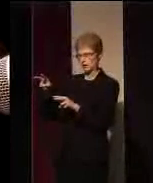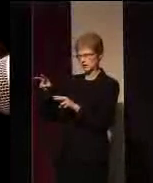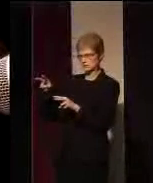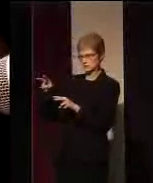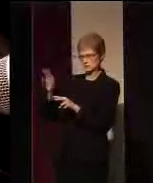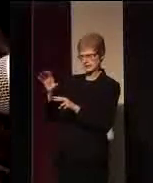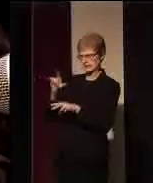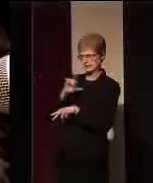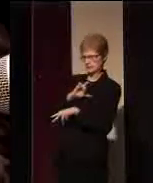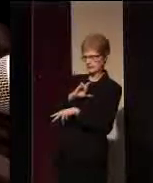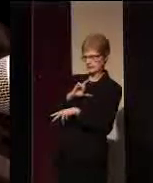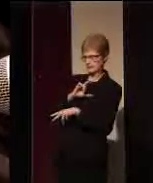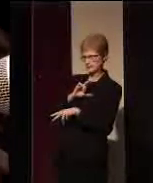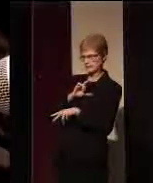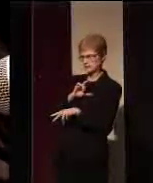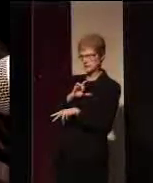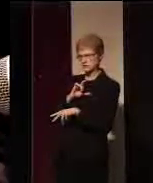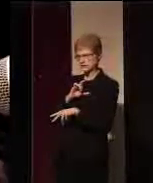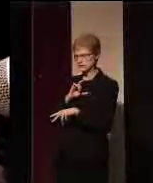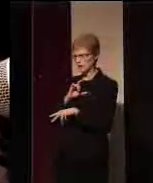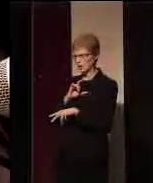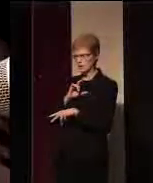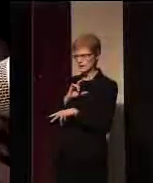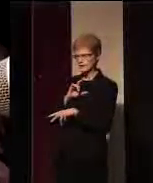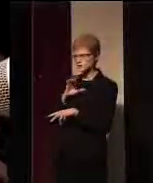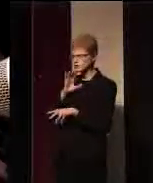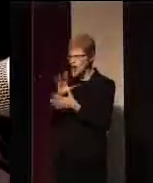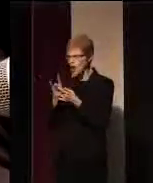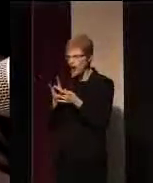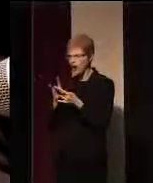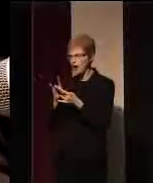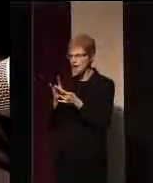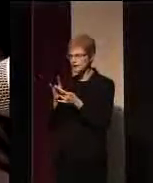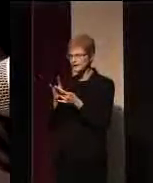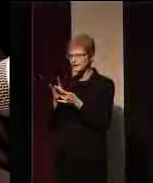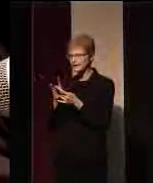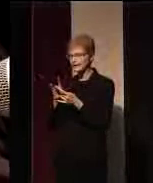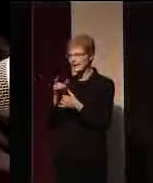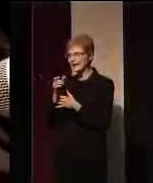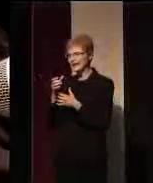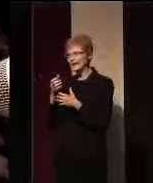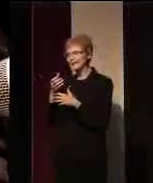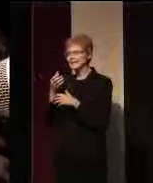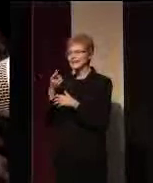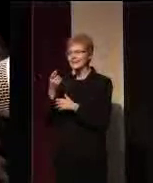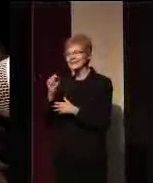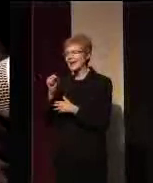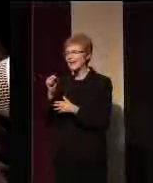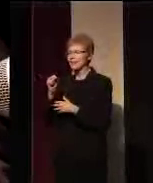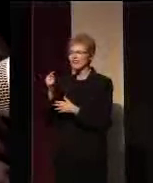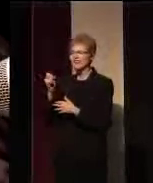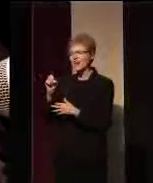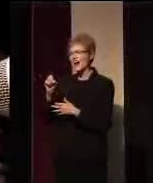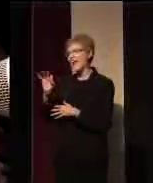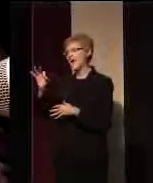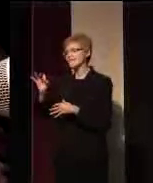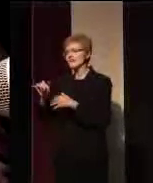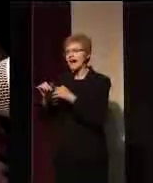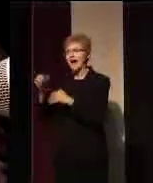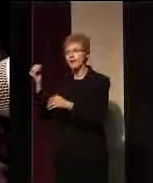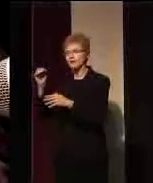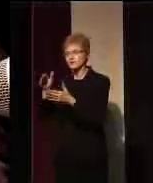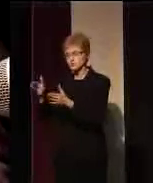of his police and the way he talked to those guys, if it's true. Get the F out of the street and all that. Now you can say that, but you better